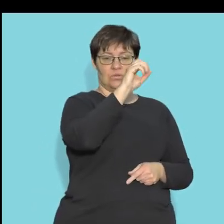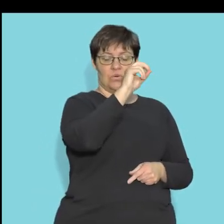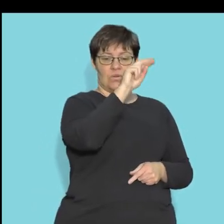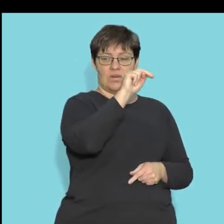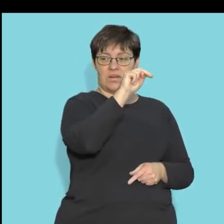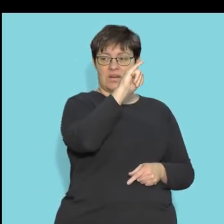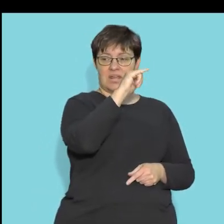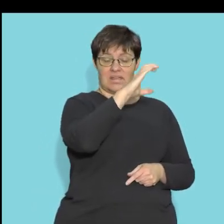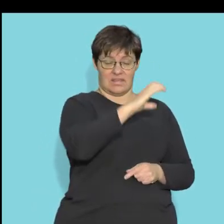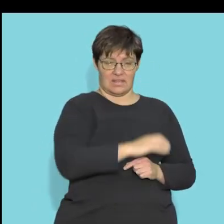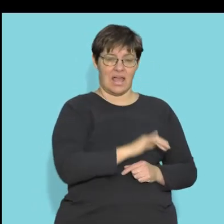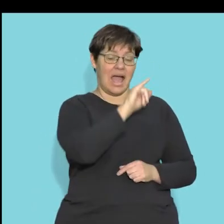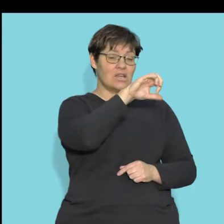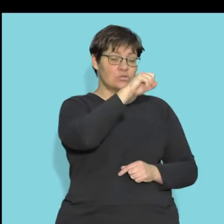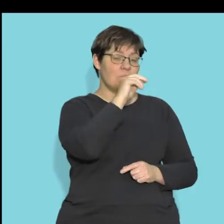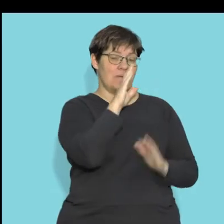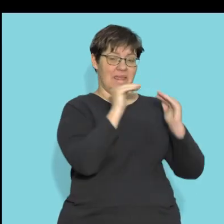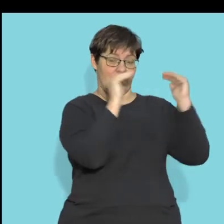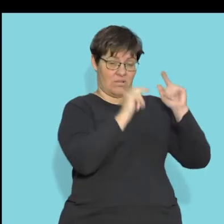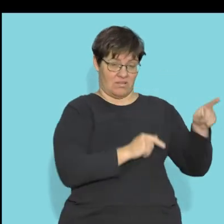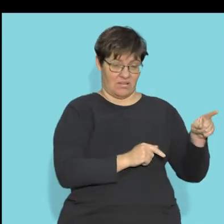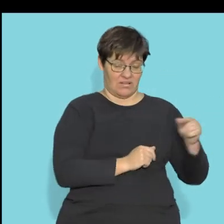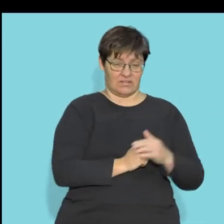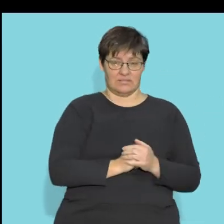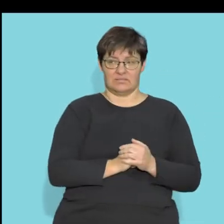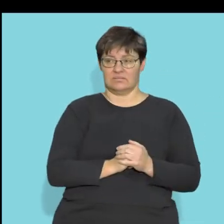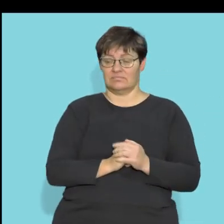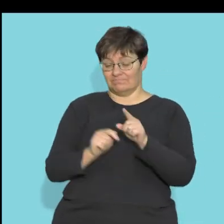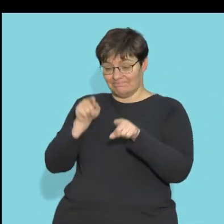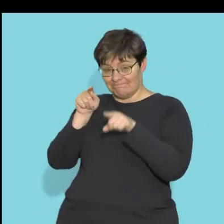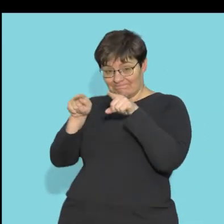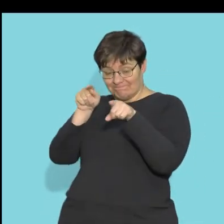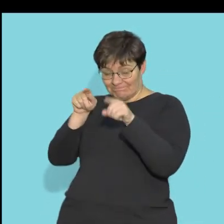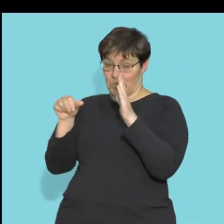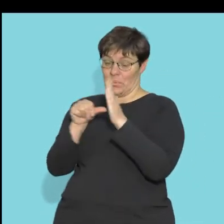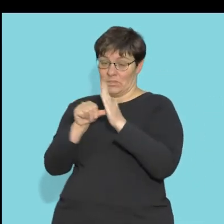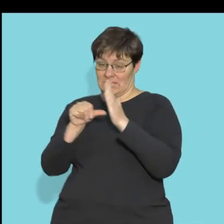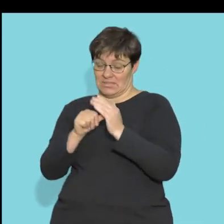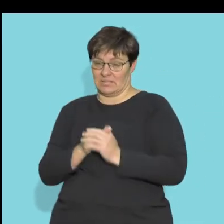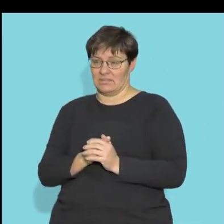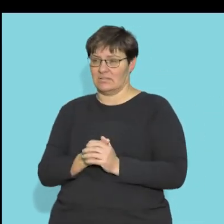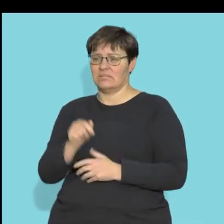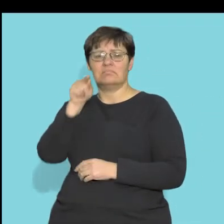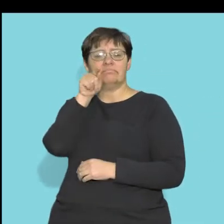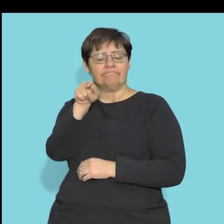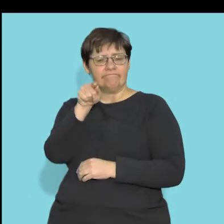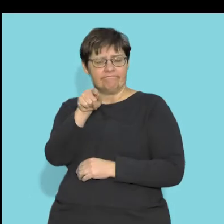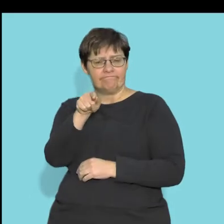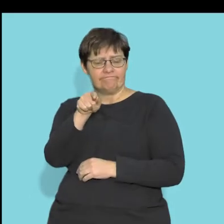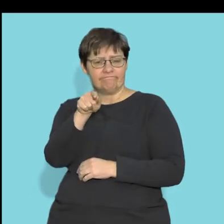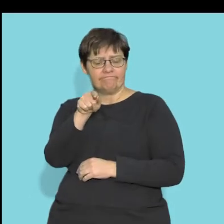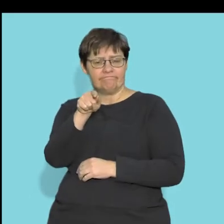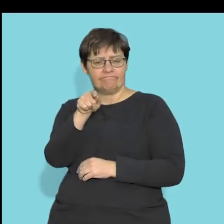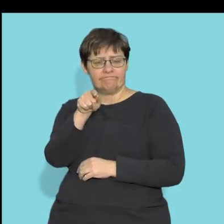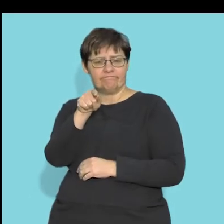isotonic. All right, iso meaning equal. Now, these two are the important ones. This